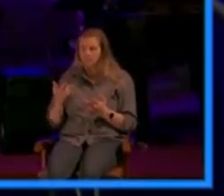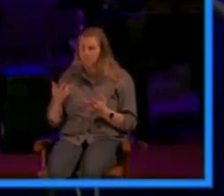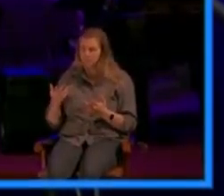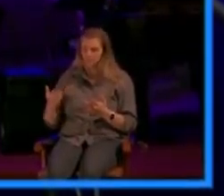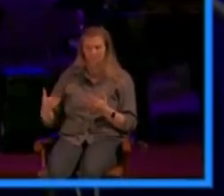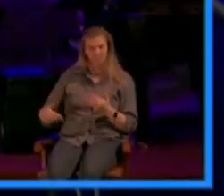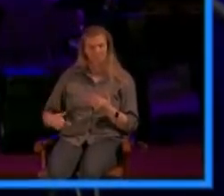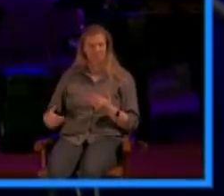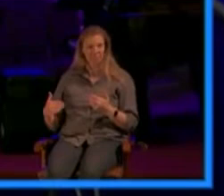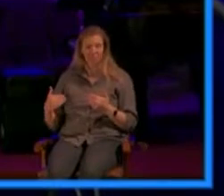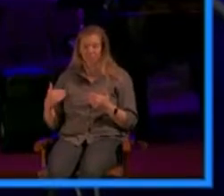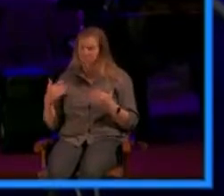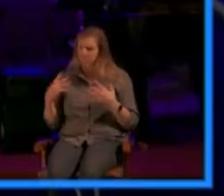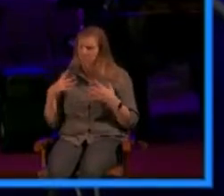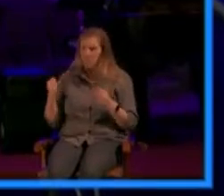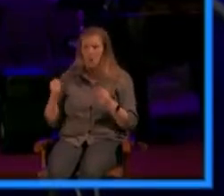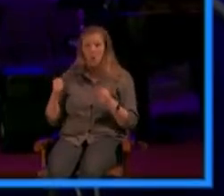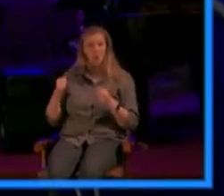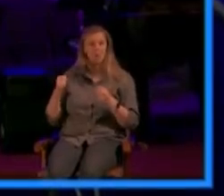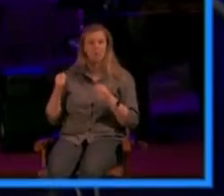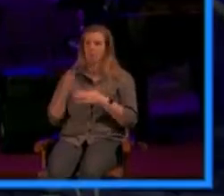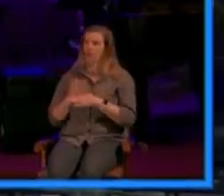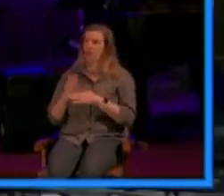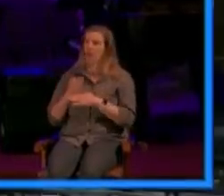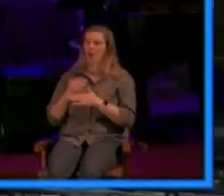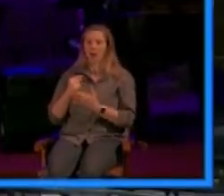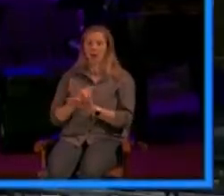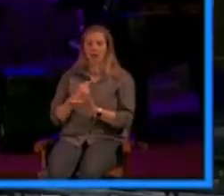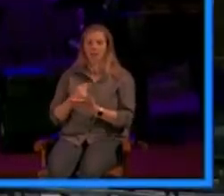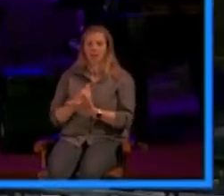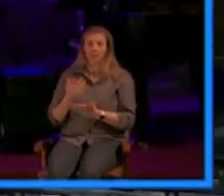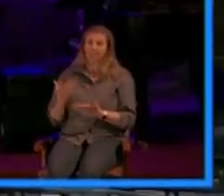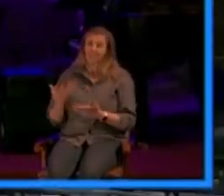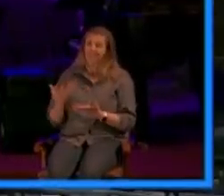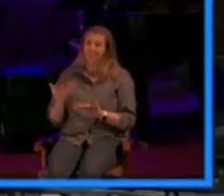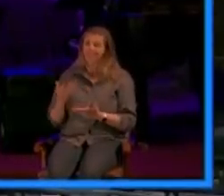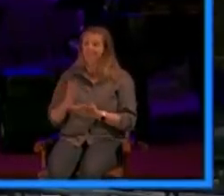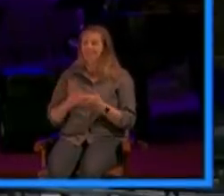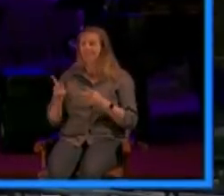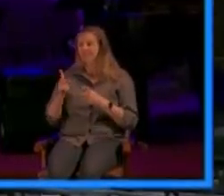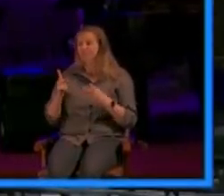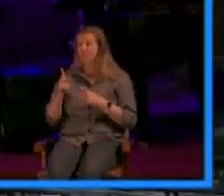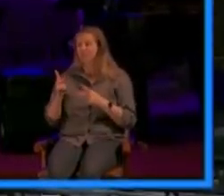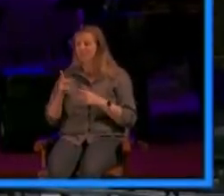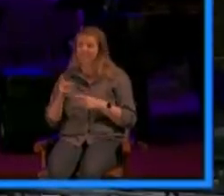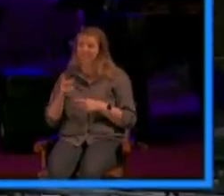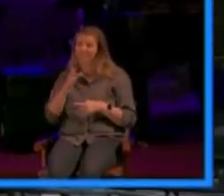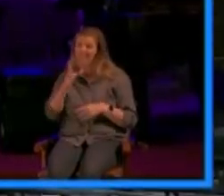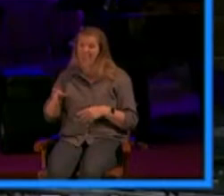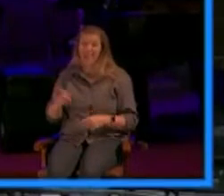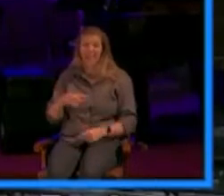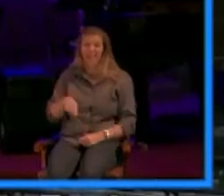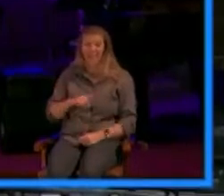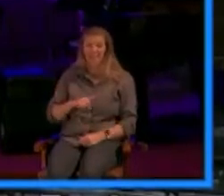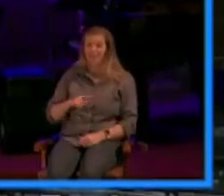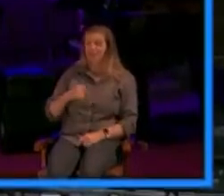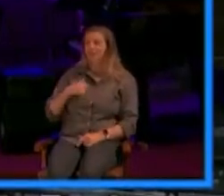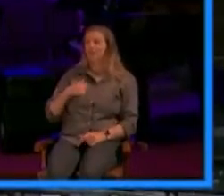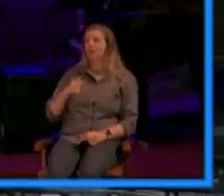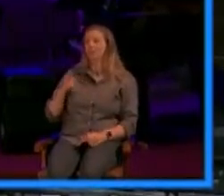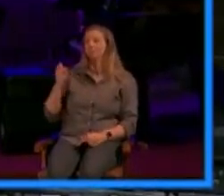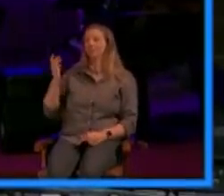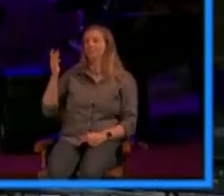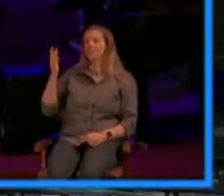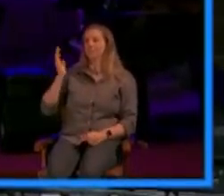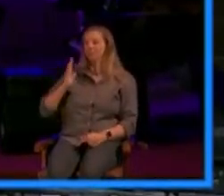that. When I was pastoring in Alabama, one of our deacons, he was a manager of a retail outlet, a national